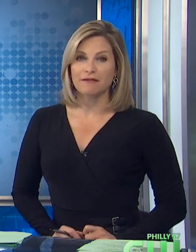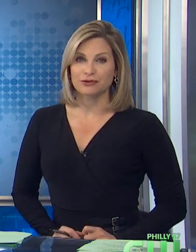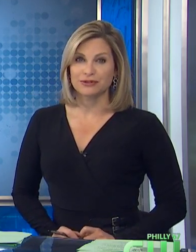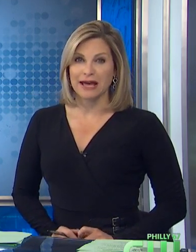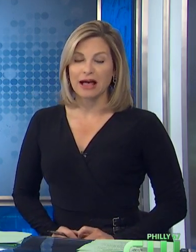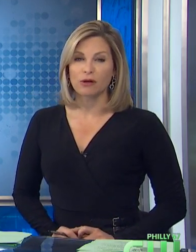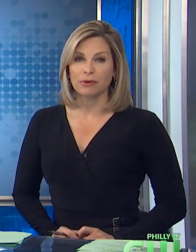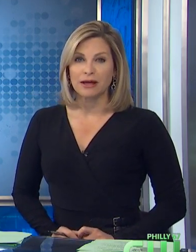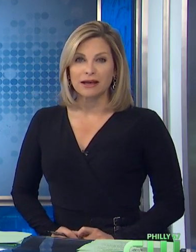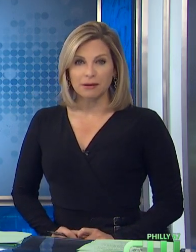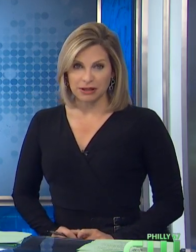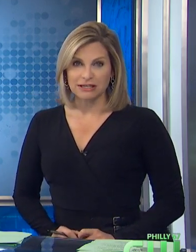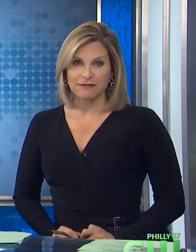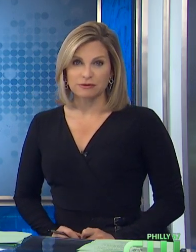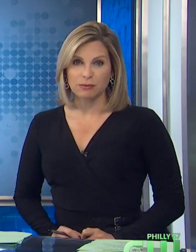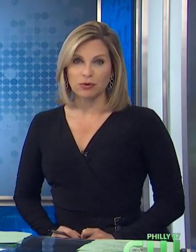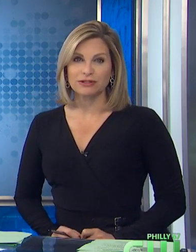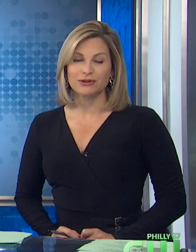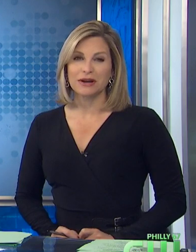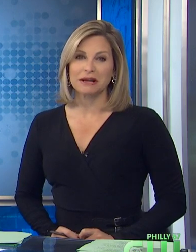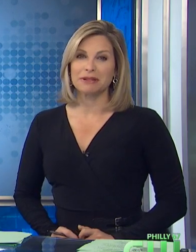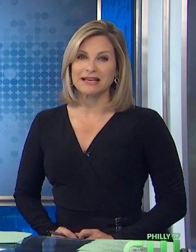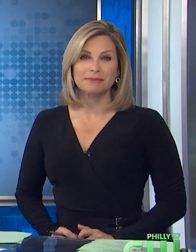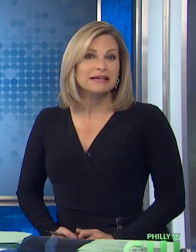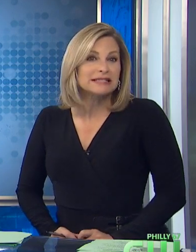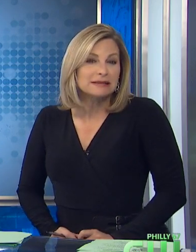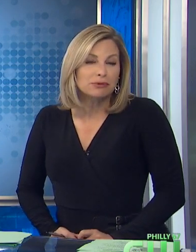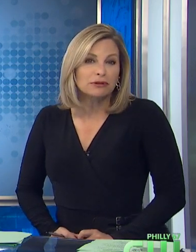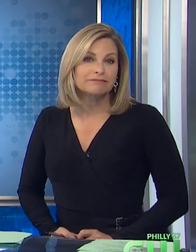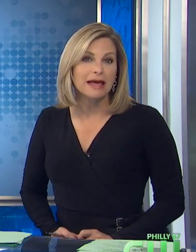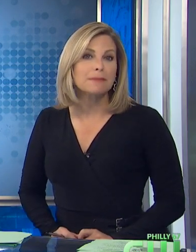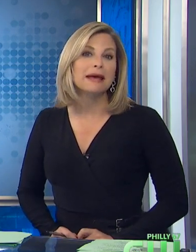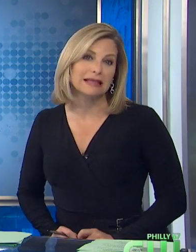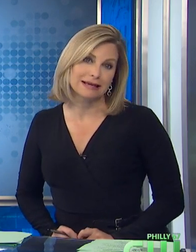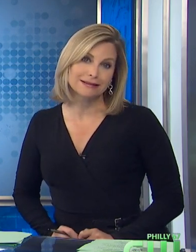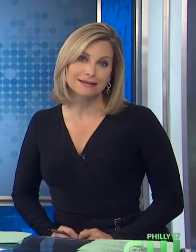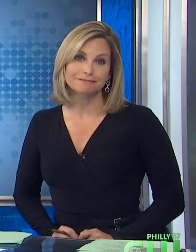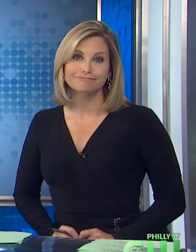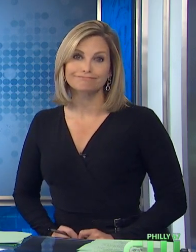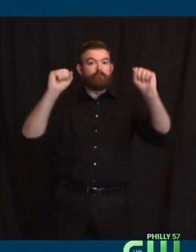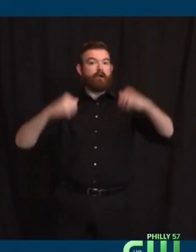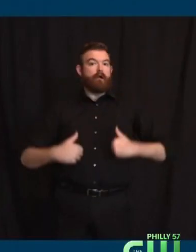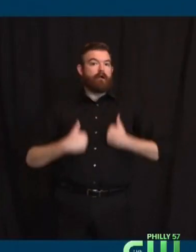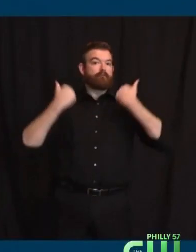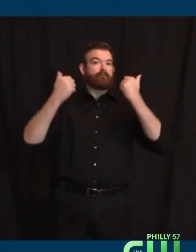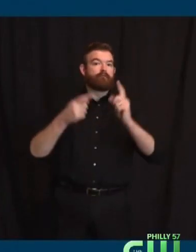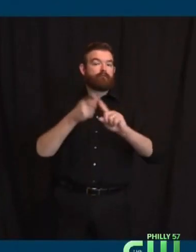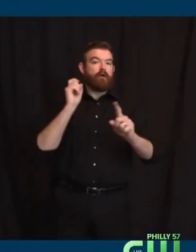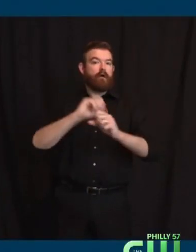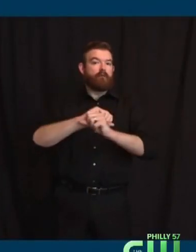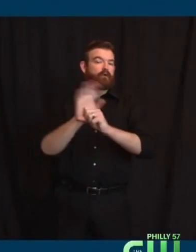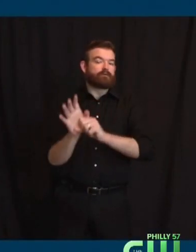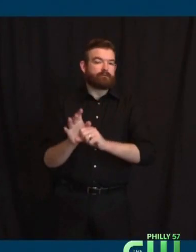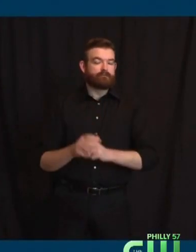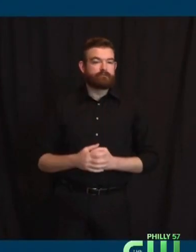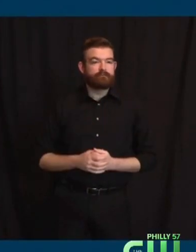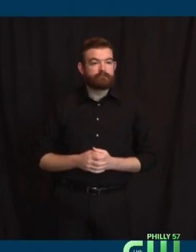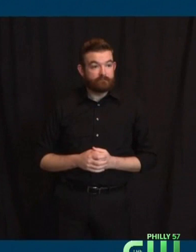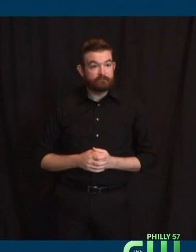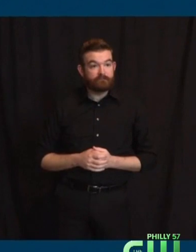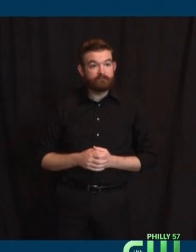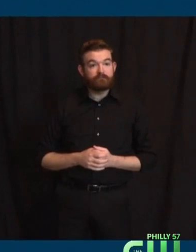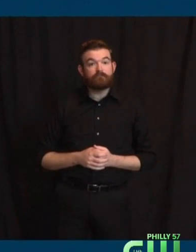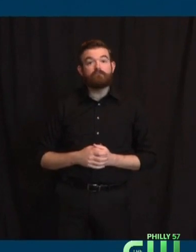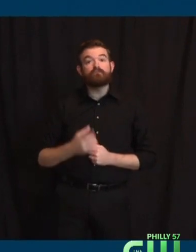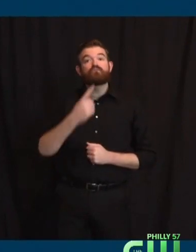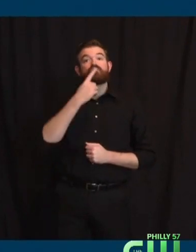for survivors to help. Kimberly Davis reports donating plasma is simple and painless. The American Red Cross will be opening